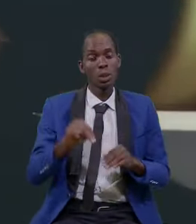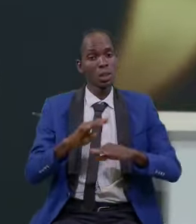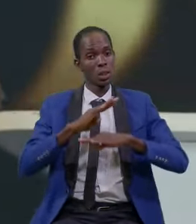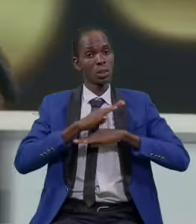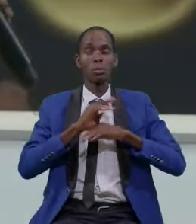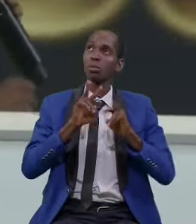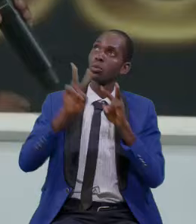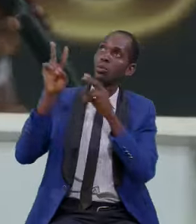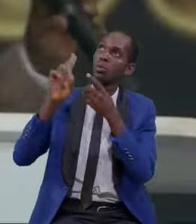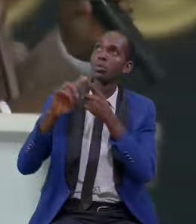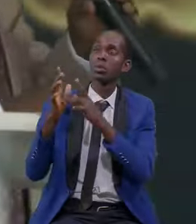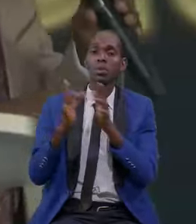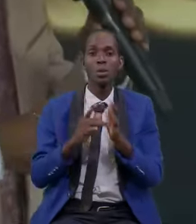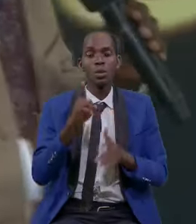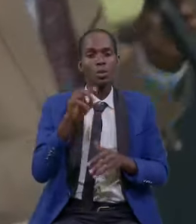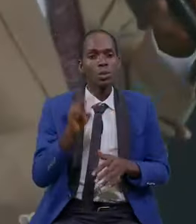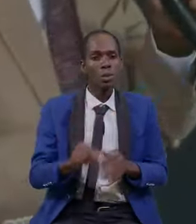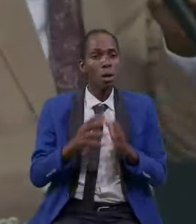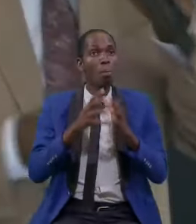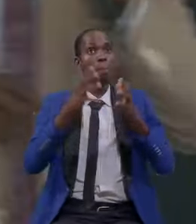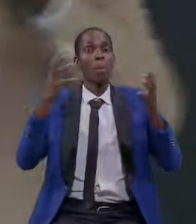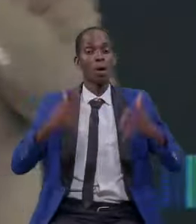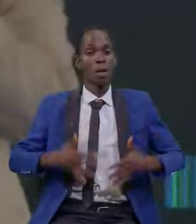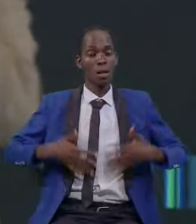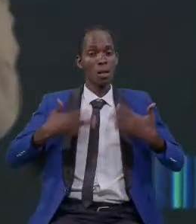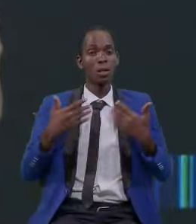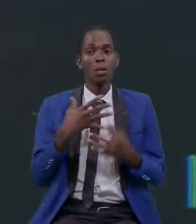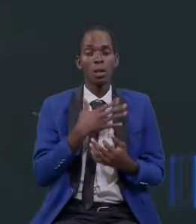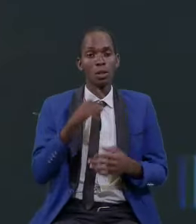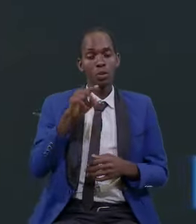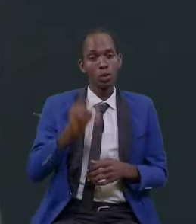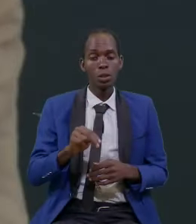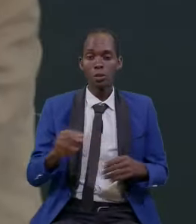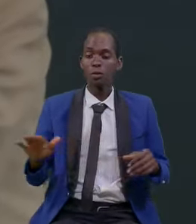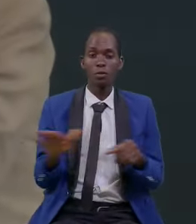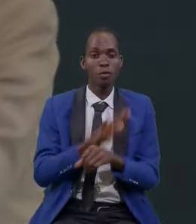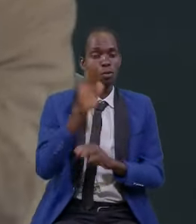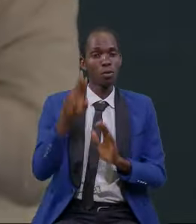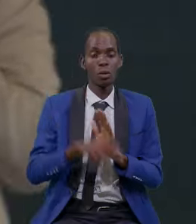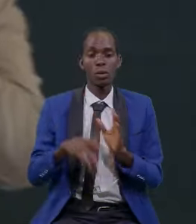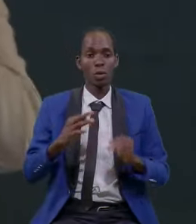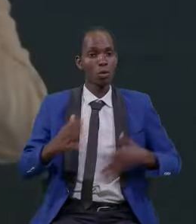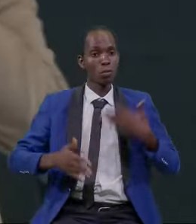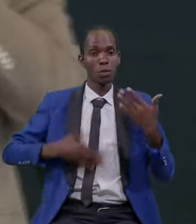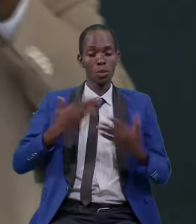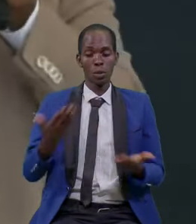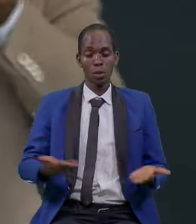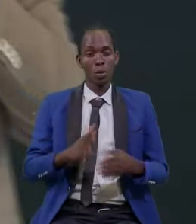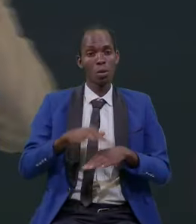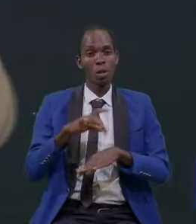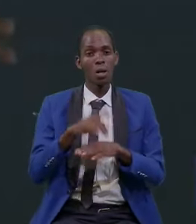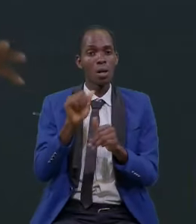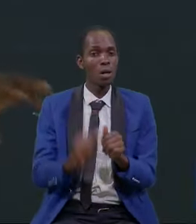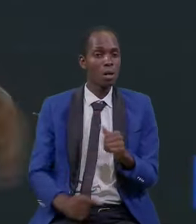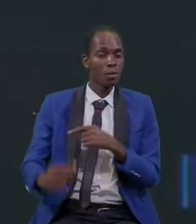Jesus. You need abundant life, and you need joy, fullness of joy on earth. Every day of your